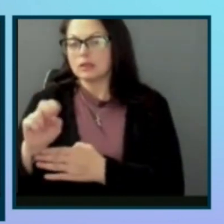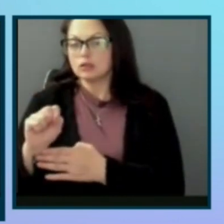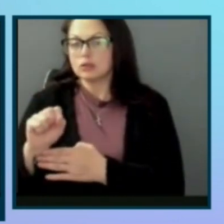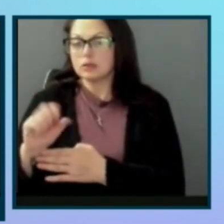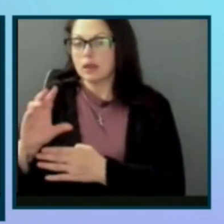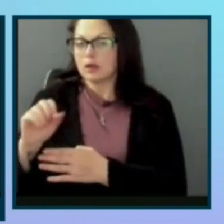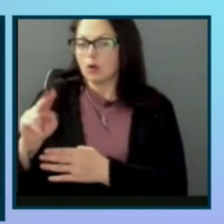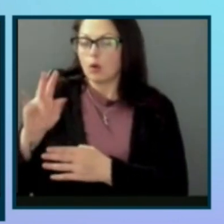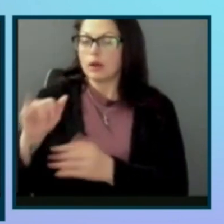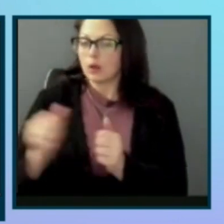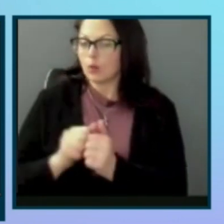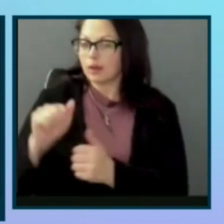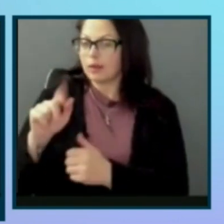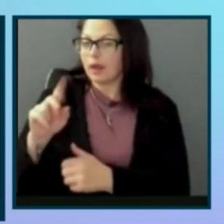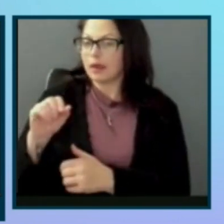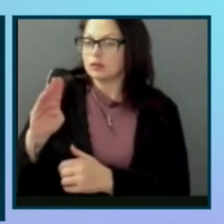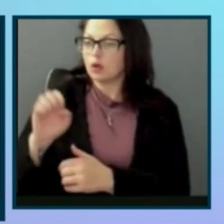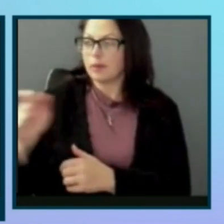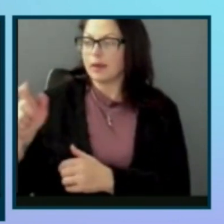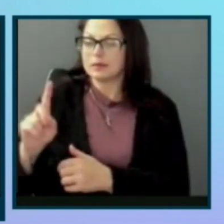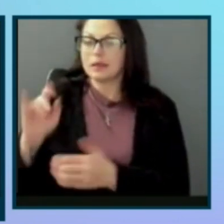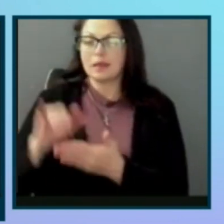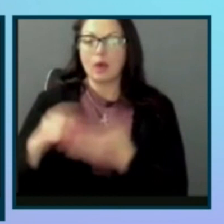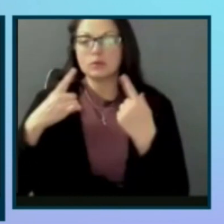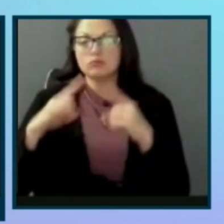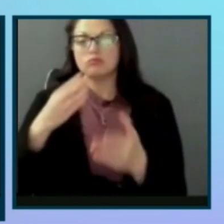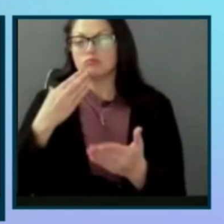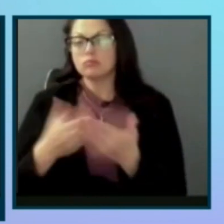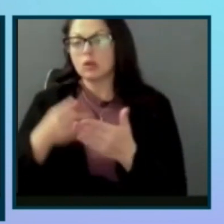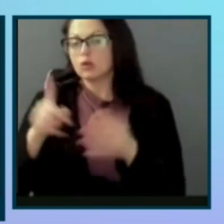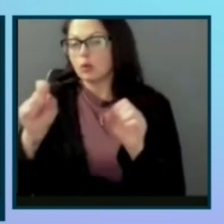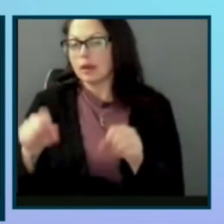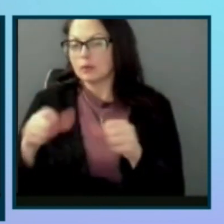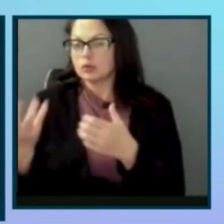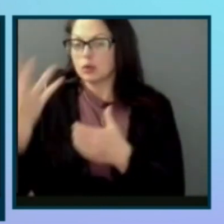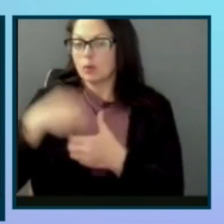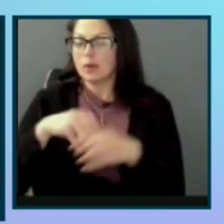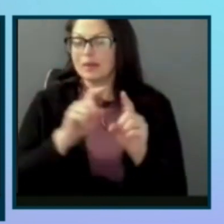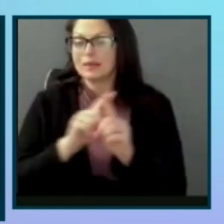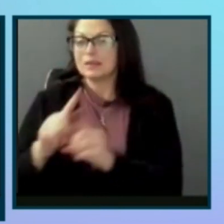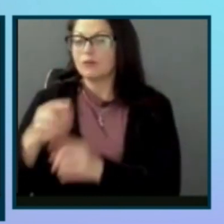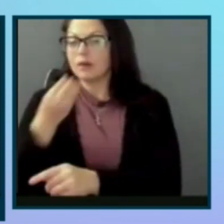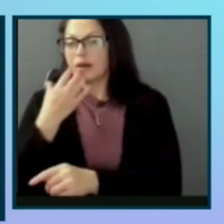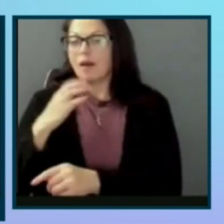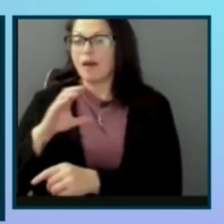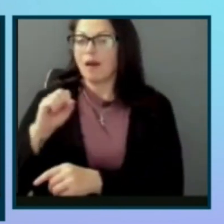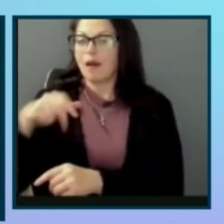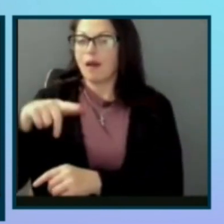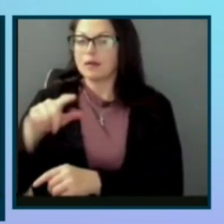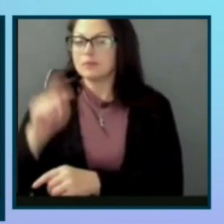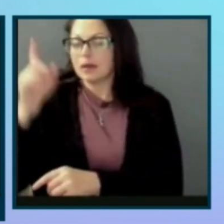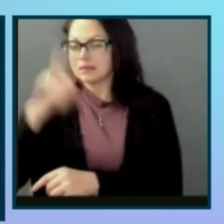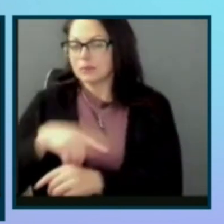XD, that seemed to work really well because you are able to incorporate those different hotspots and simulate clicking